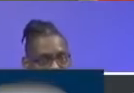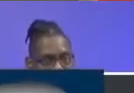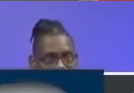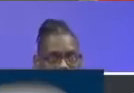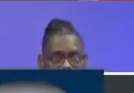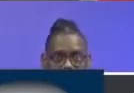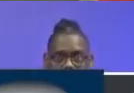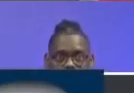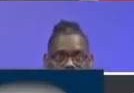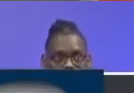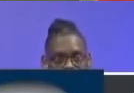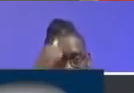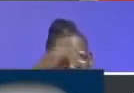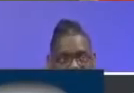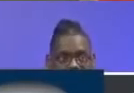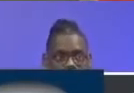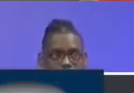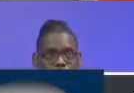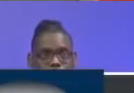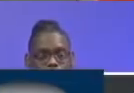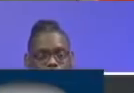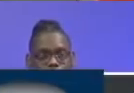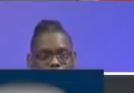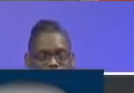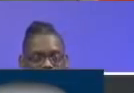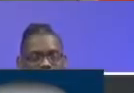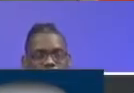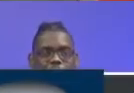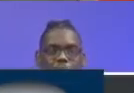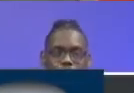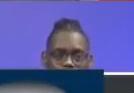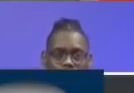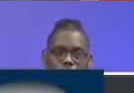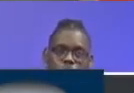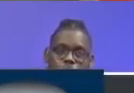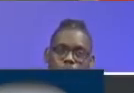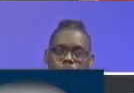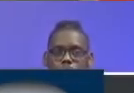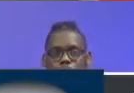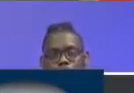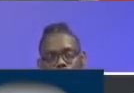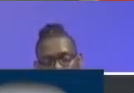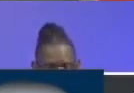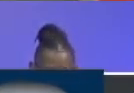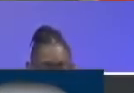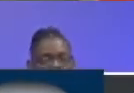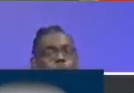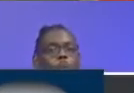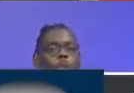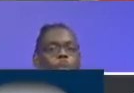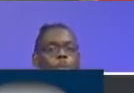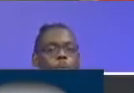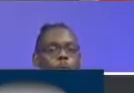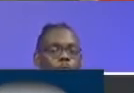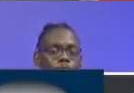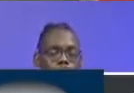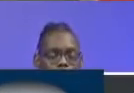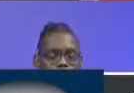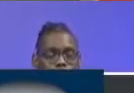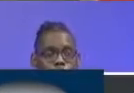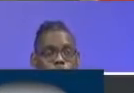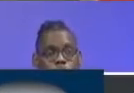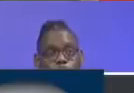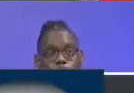Because he had cardiac problems that weren't picked up. And on the game, he just collapsed on the game and died. Health